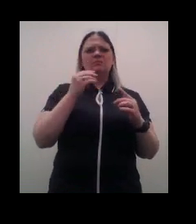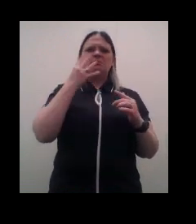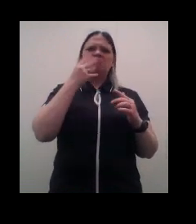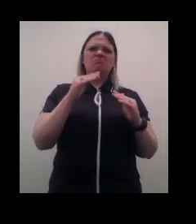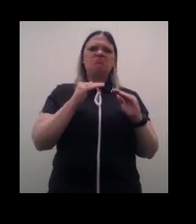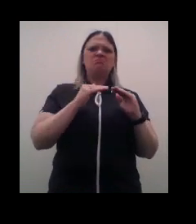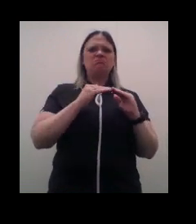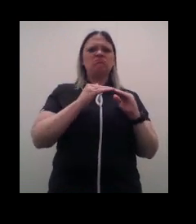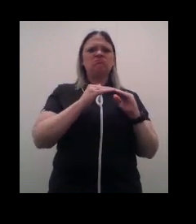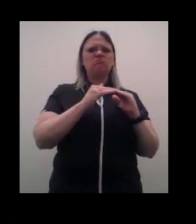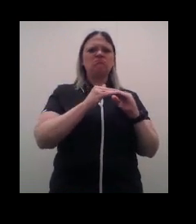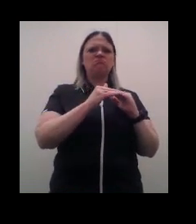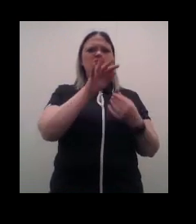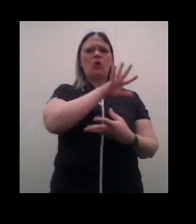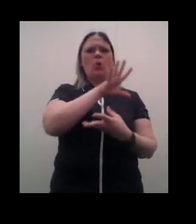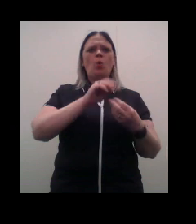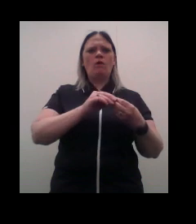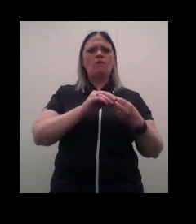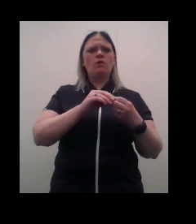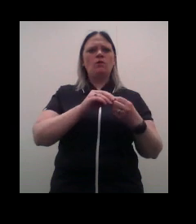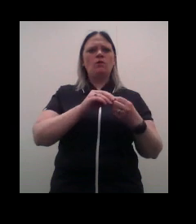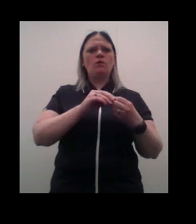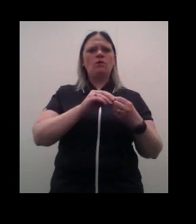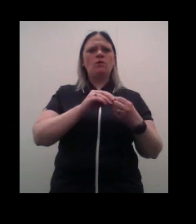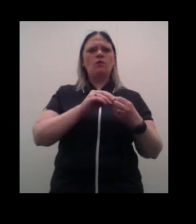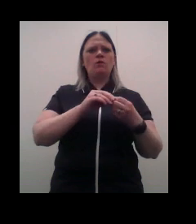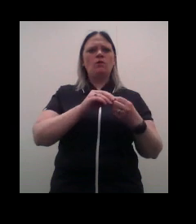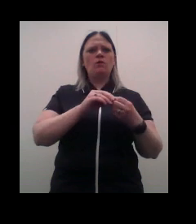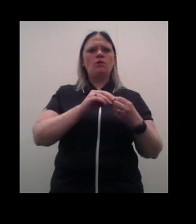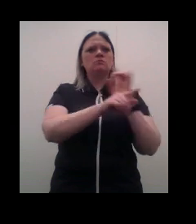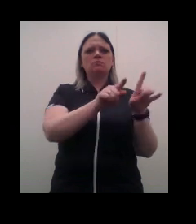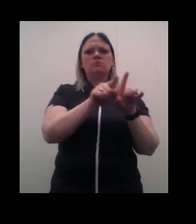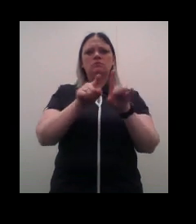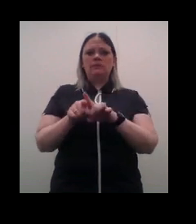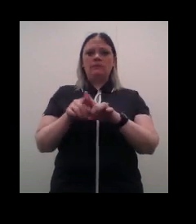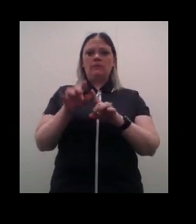with regards to the overall hospitalizations as well as